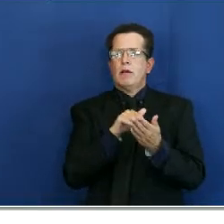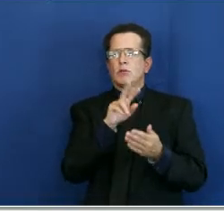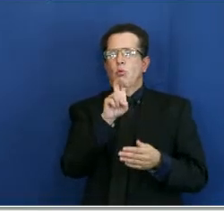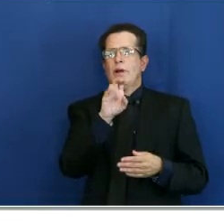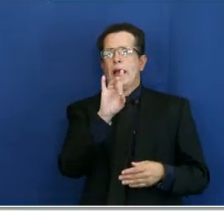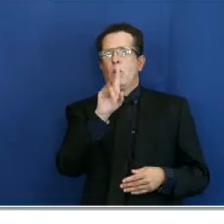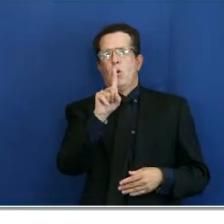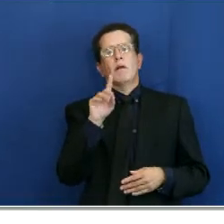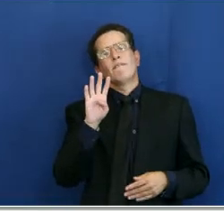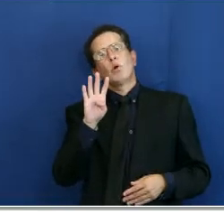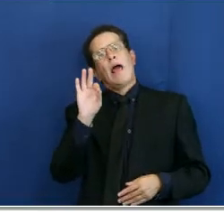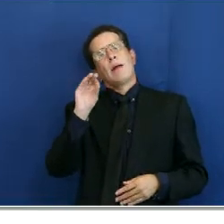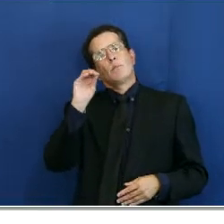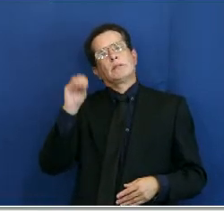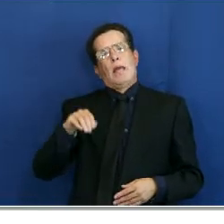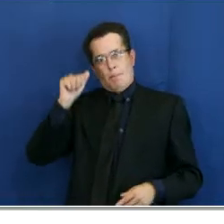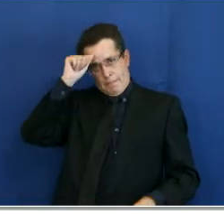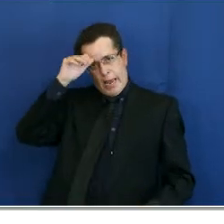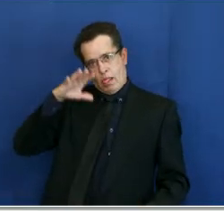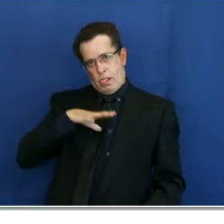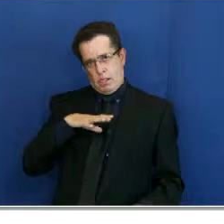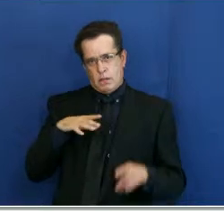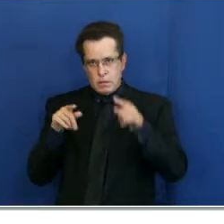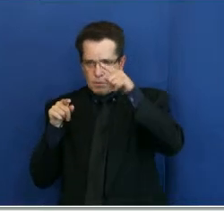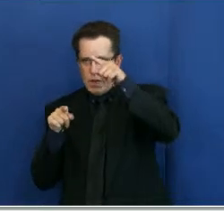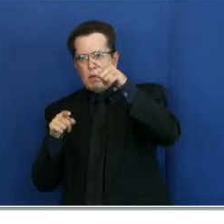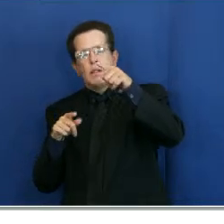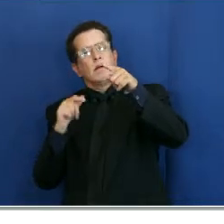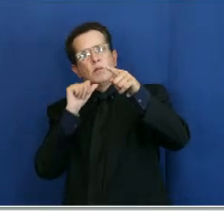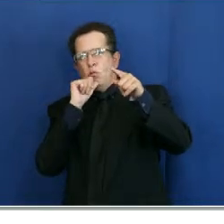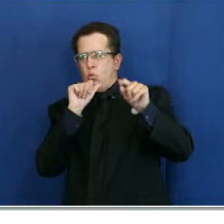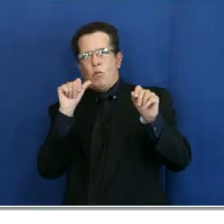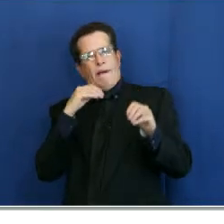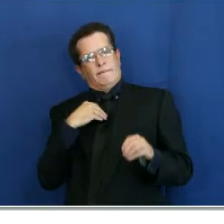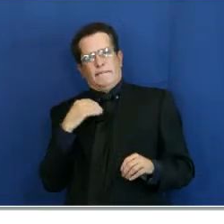16,281, or 49%, are male, and we do not have information for